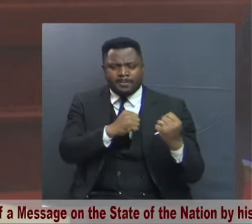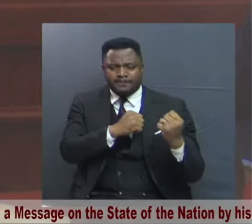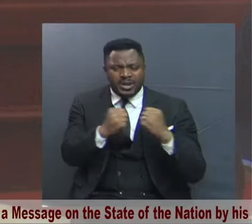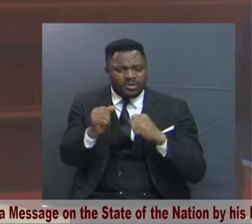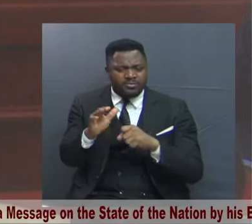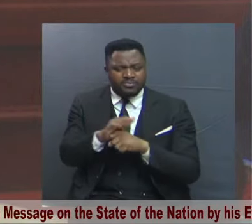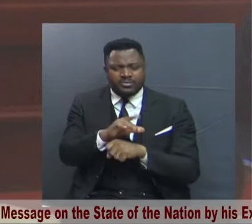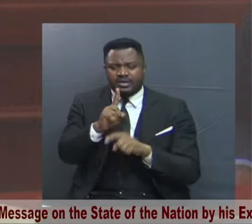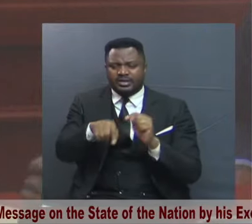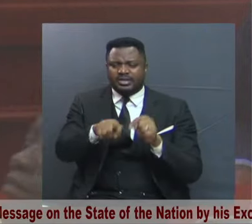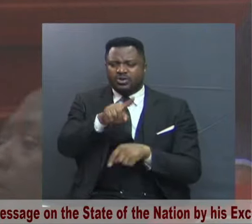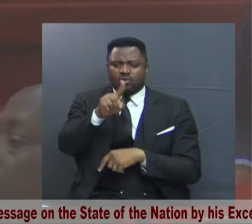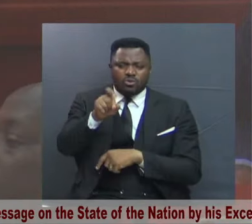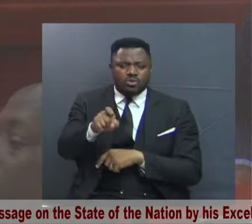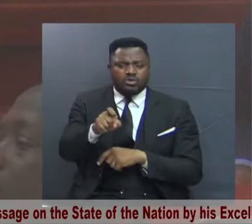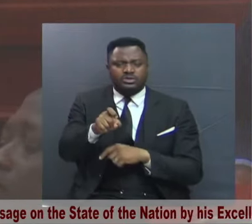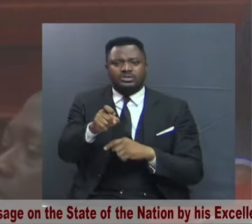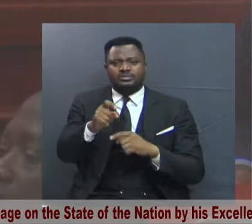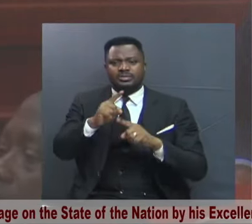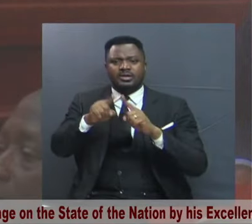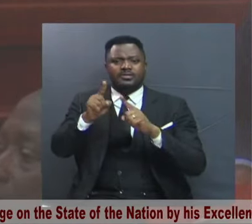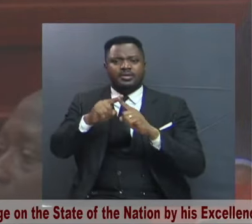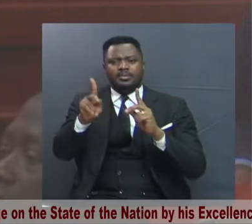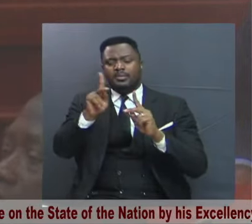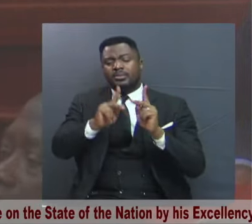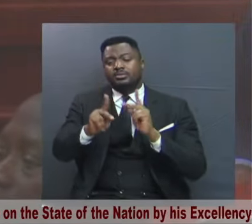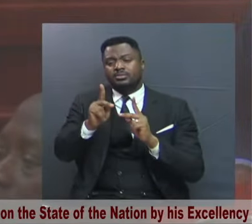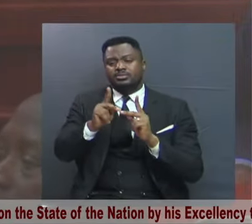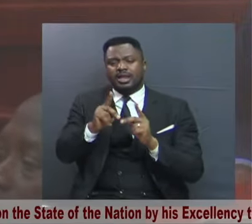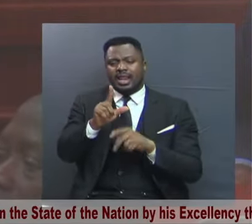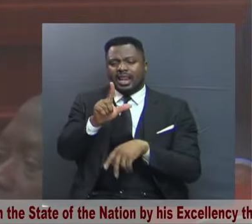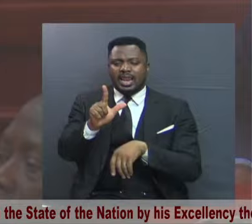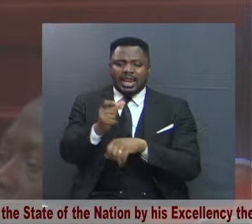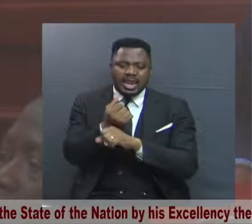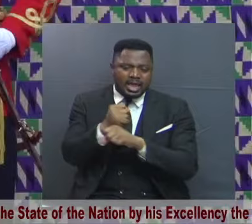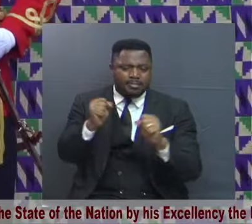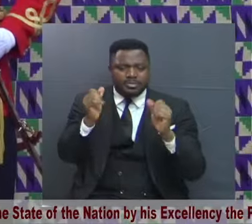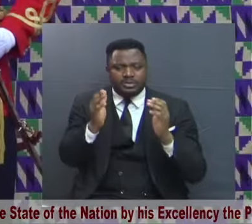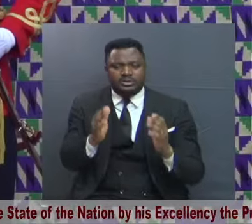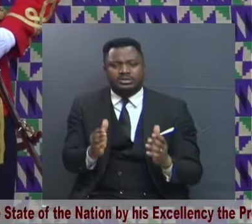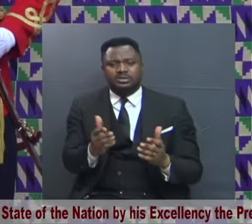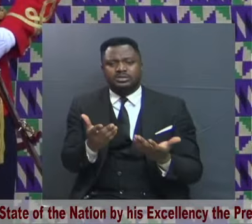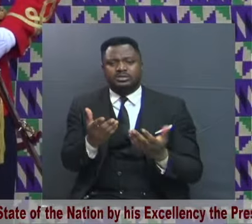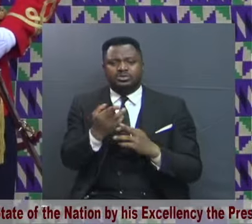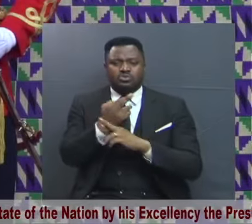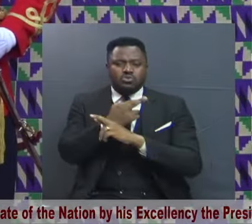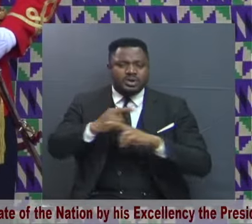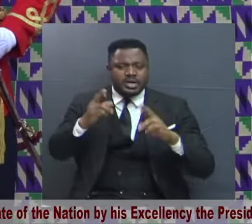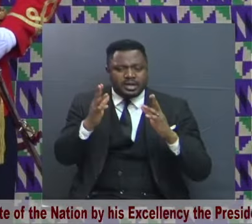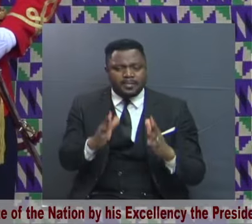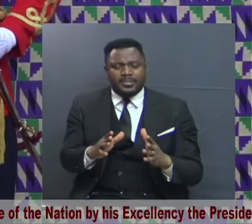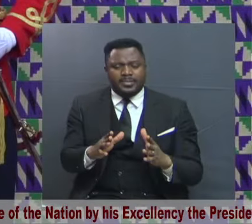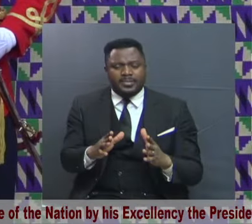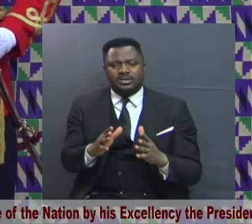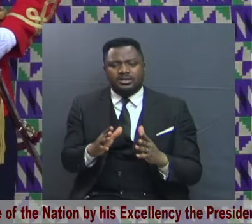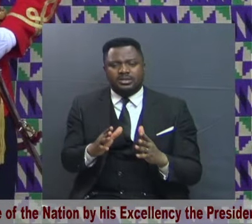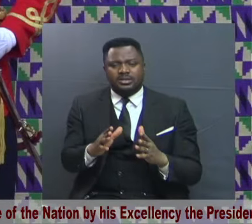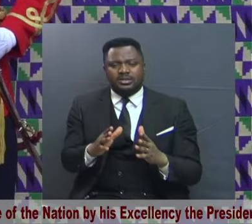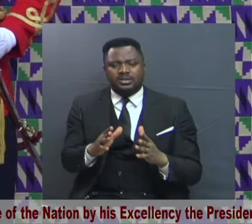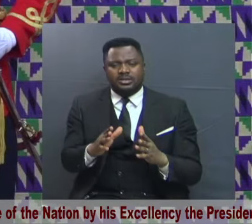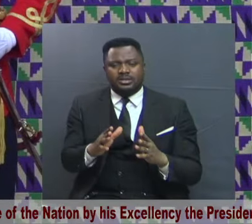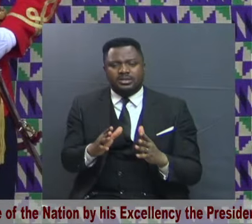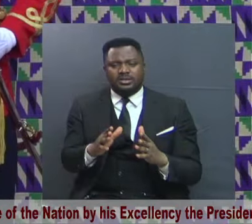cannot be questioned Messiahs we know about liberators and we know about redeemers and deities in